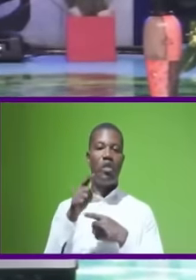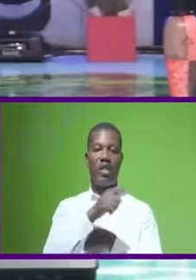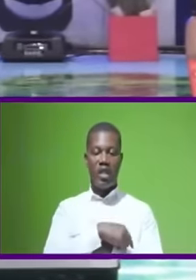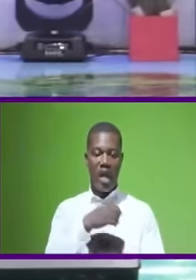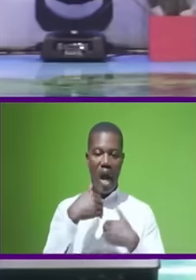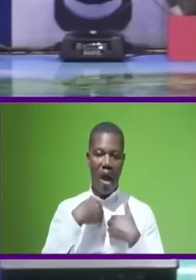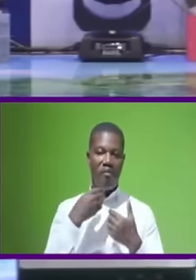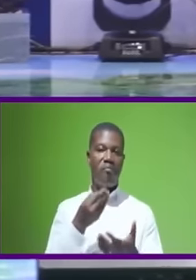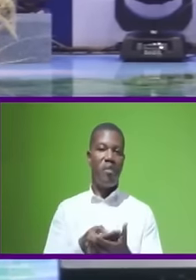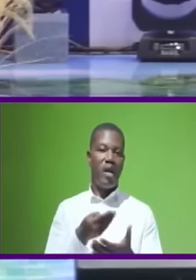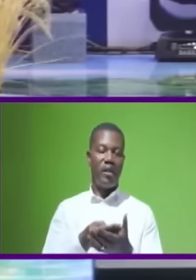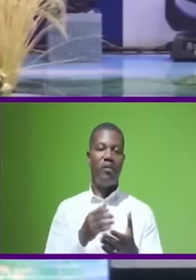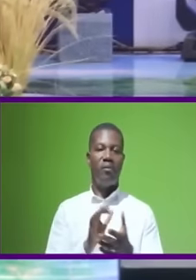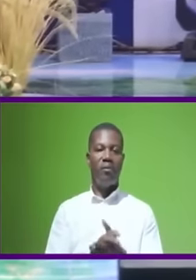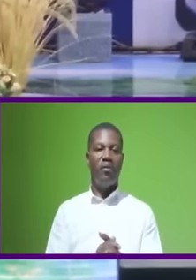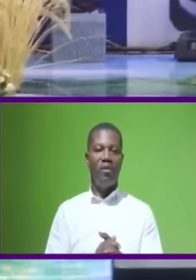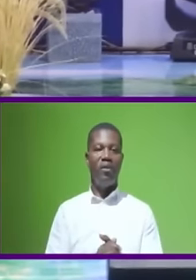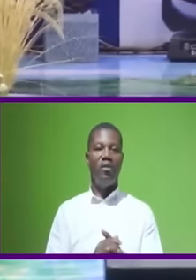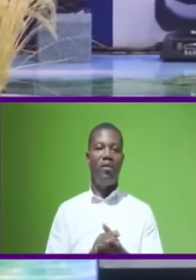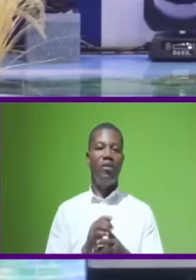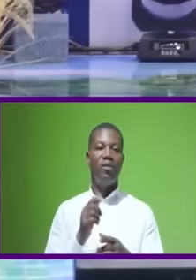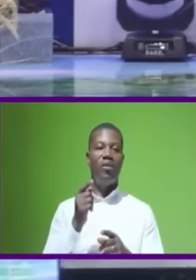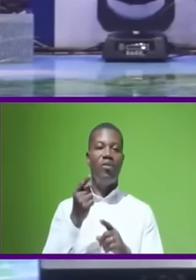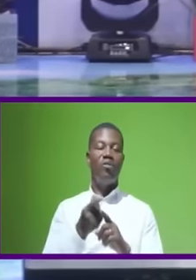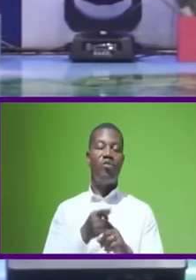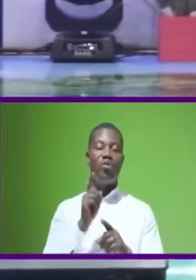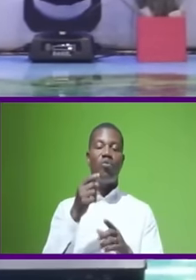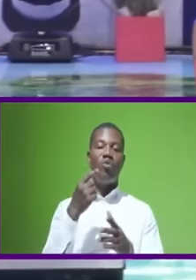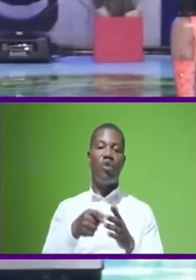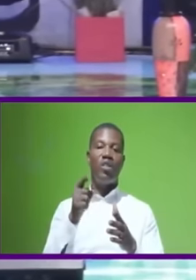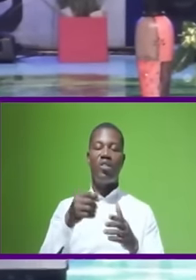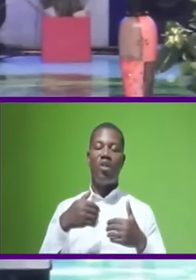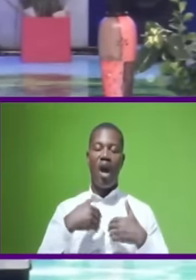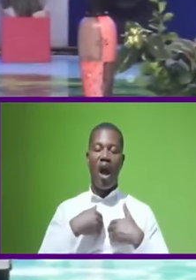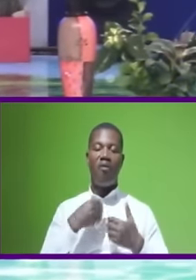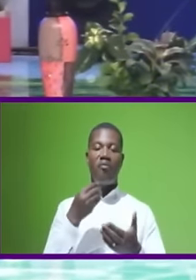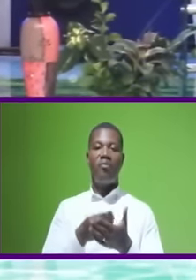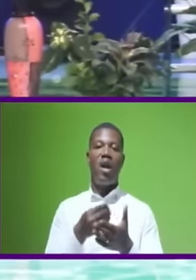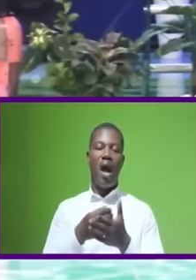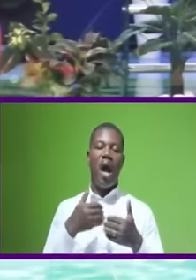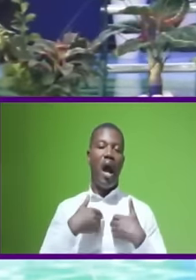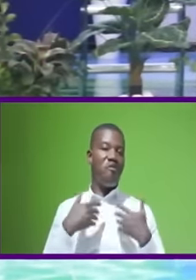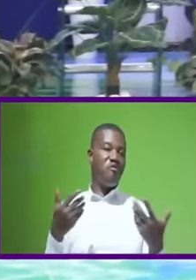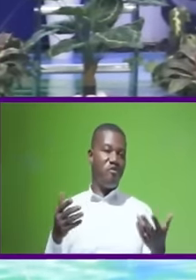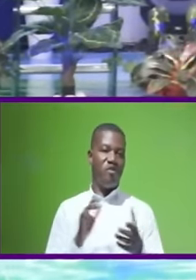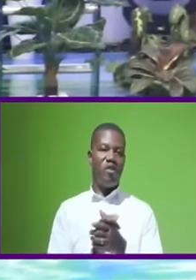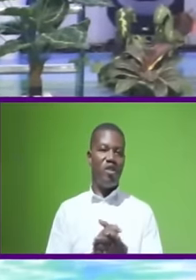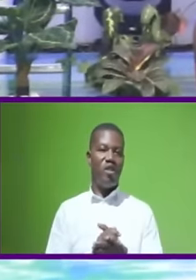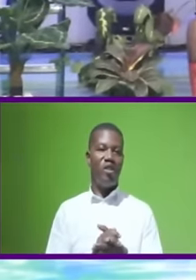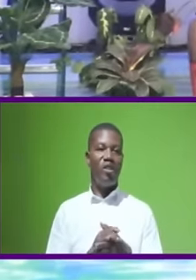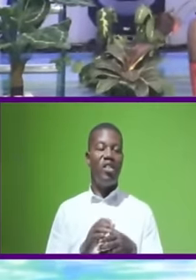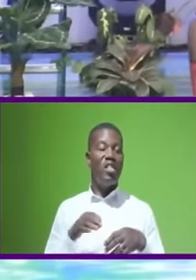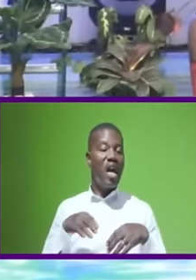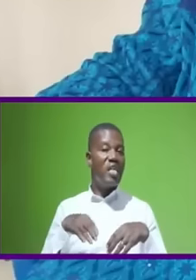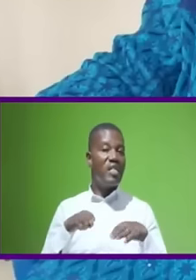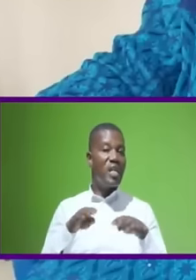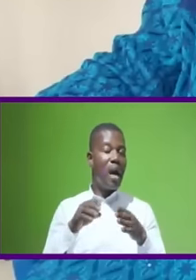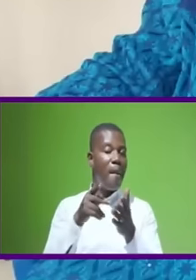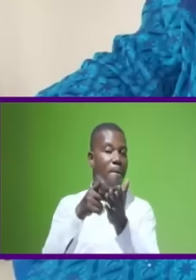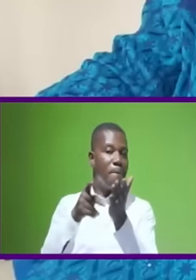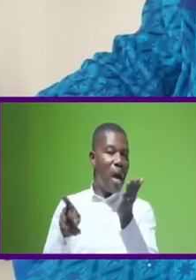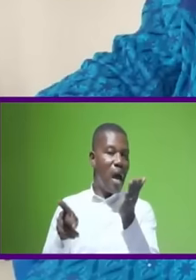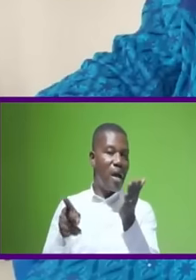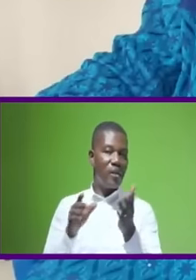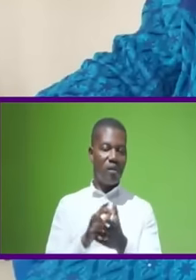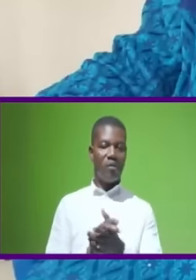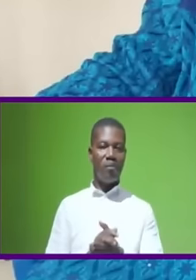have enough. And now if you be a woman. And out of the plenty and bounty you have, giving